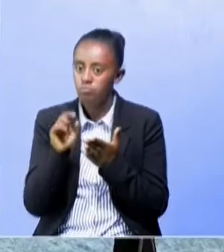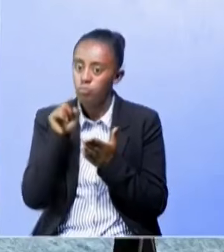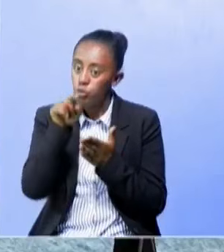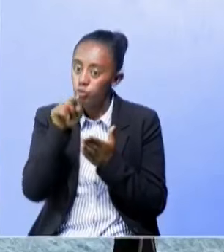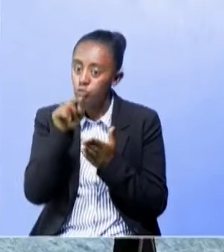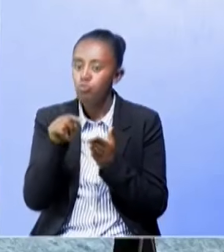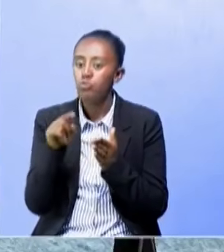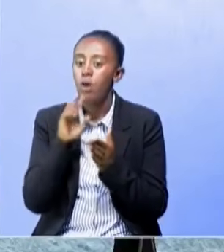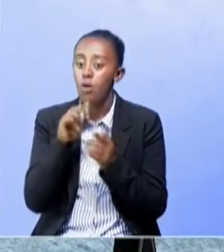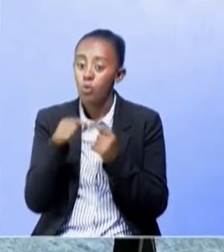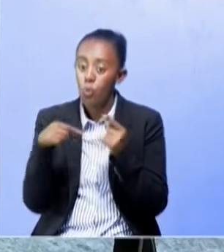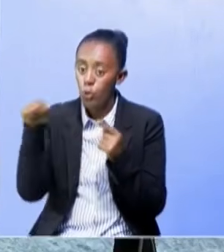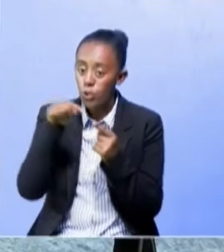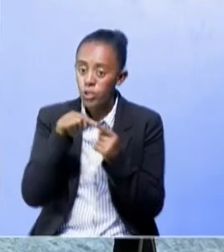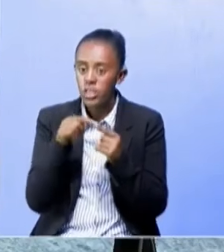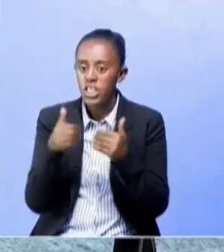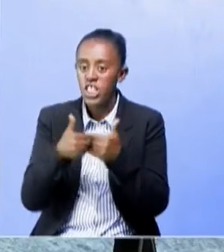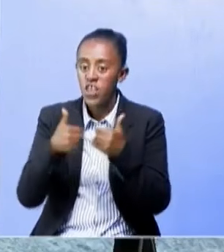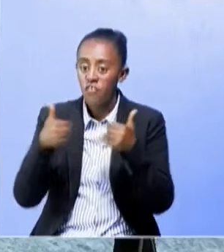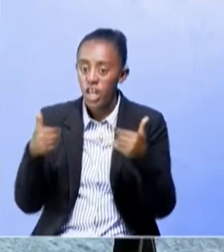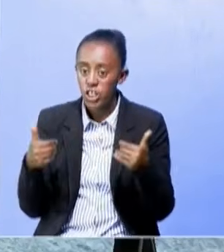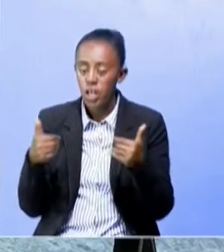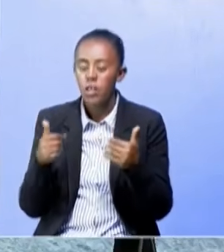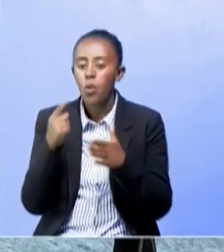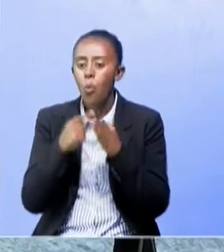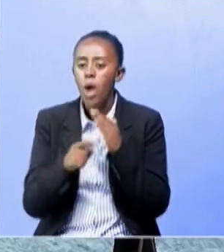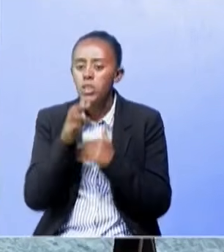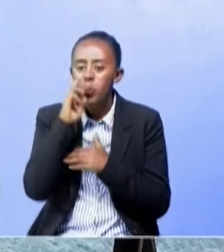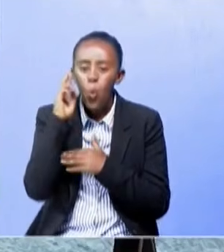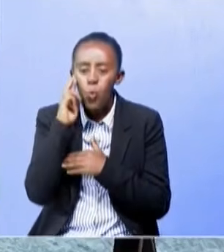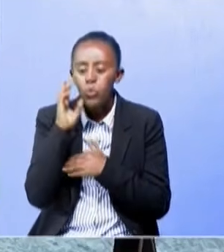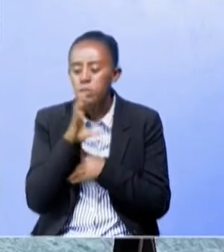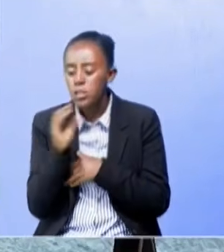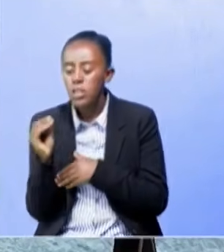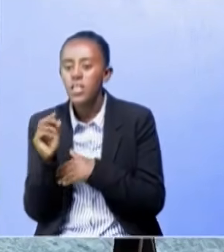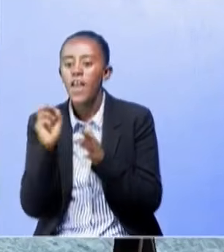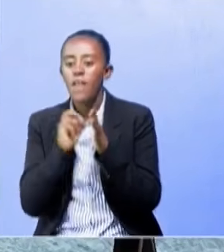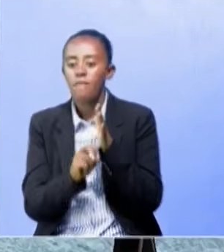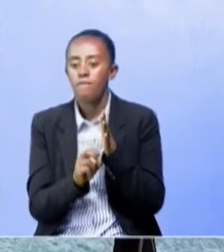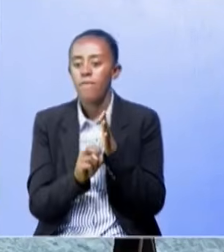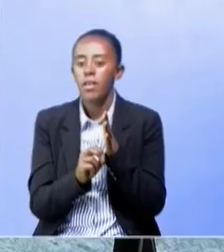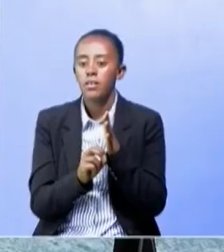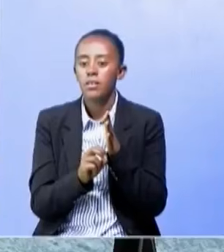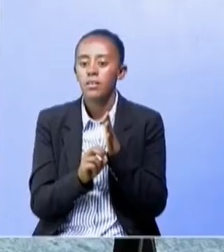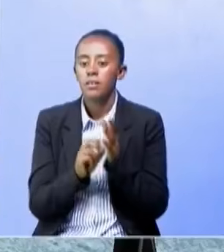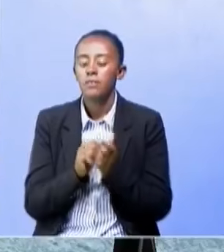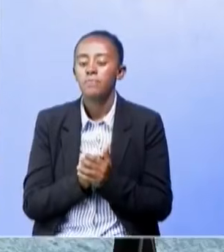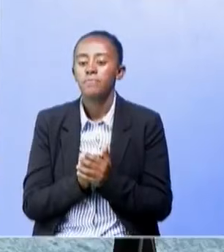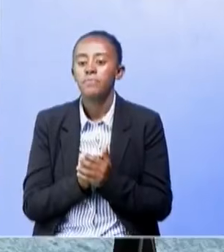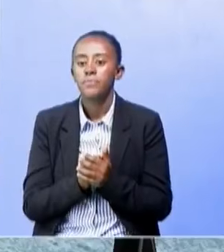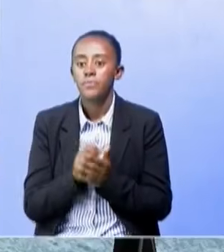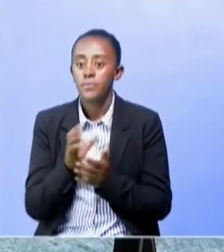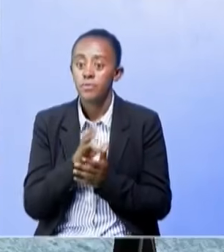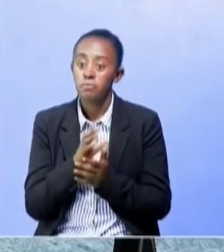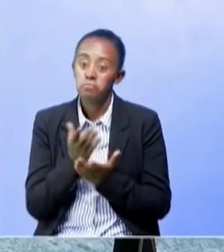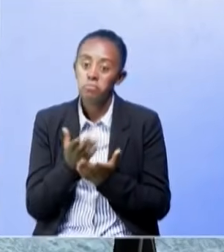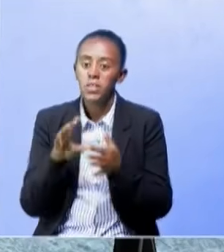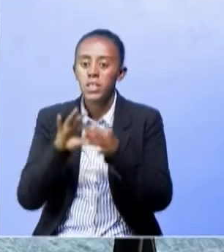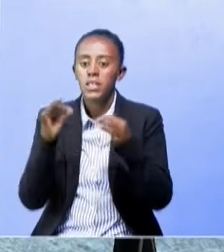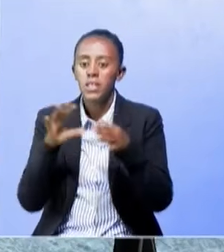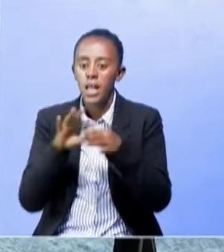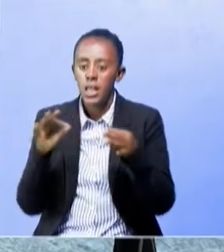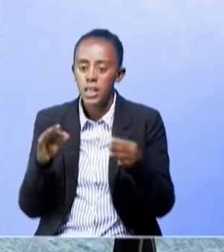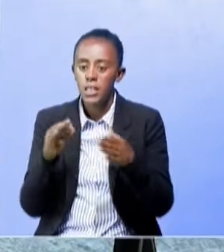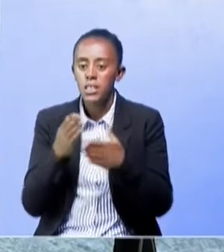going to differentiate what is cause and what is effect in sentence level